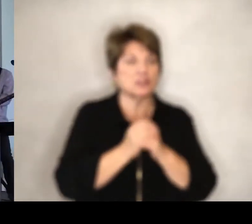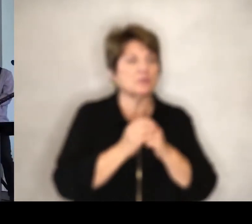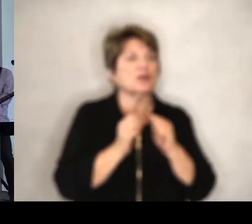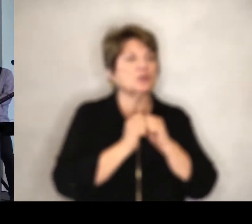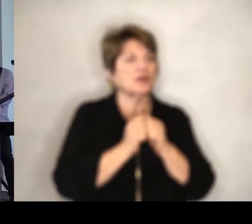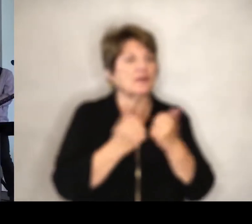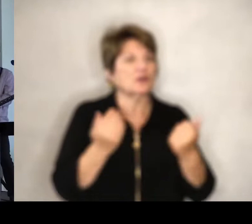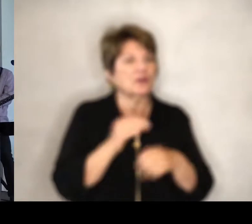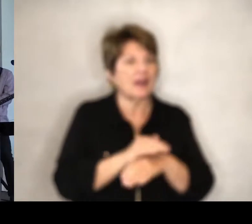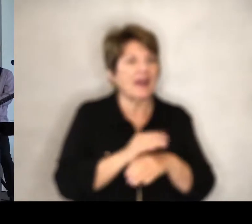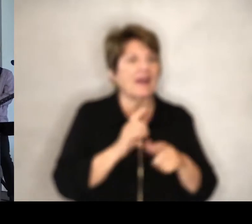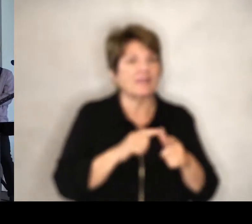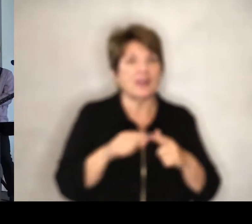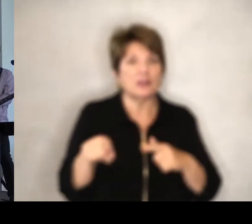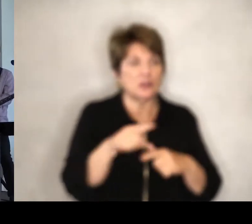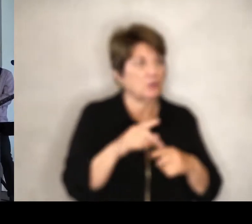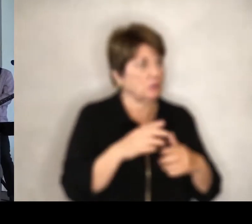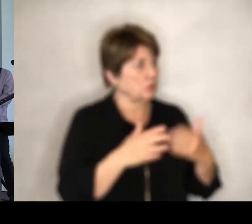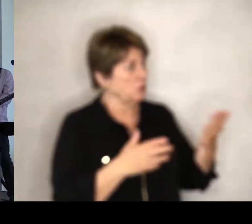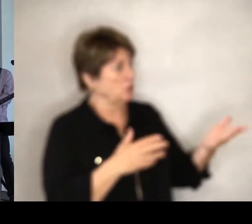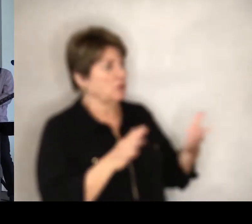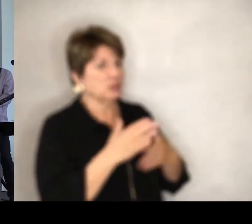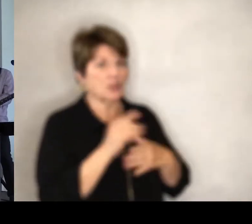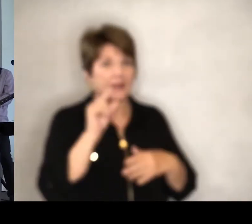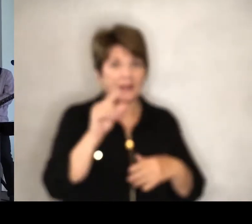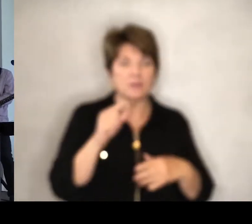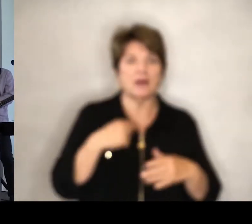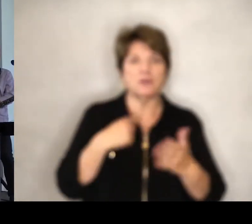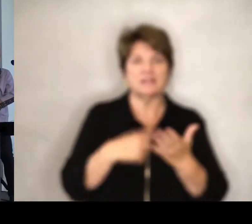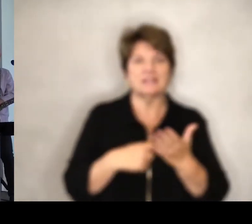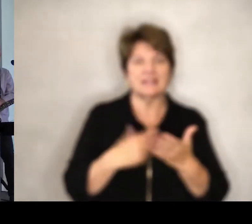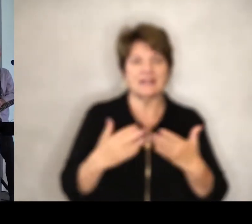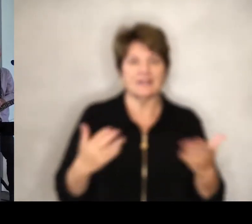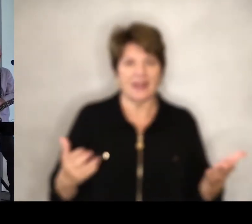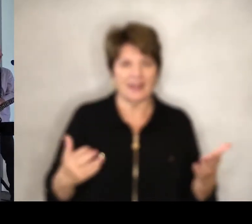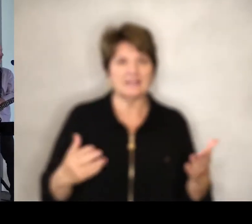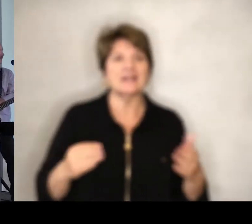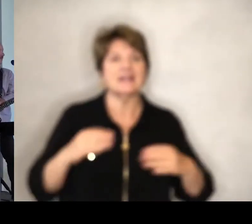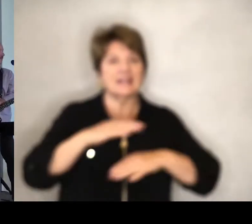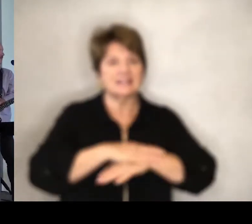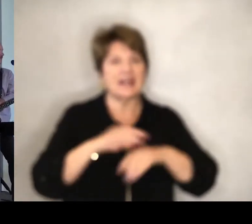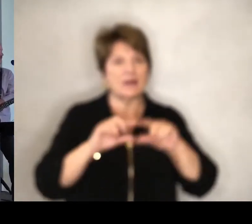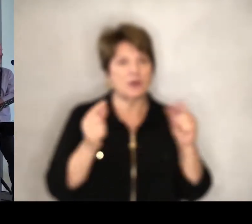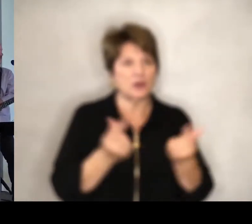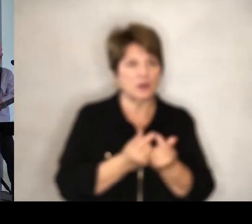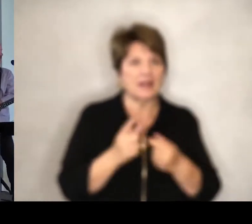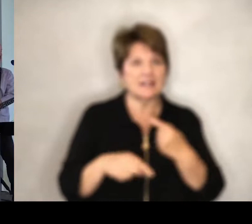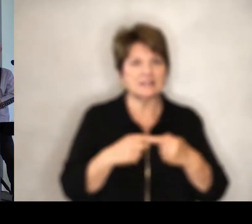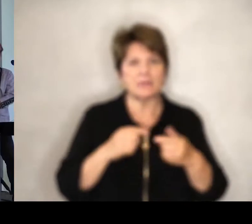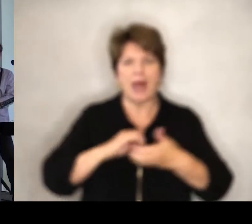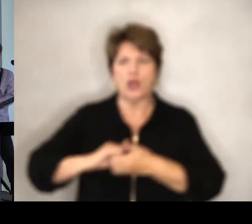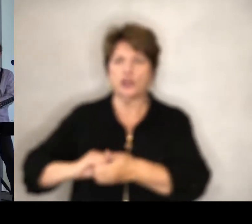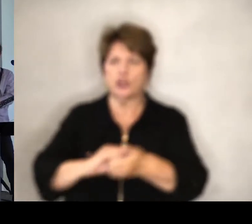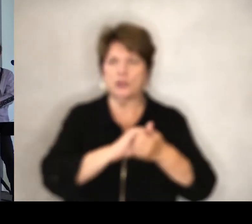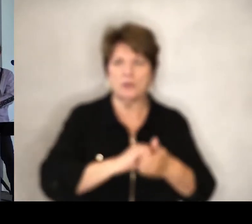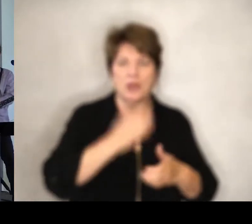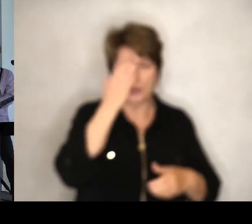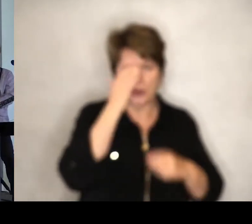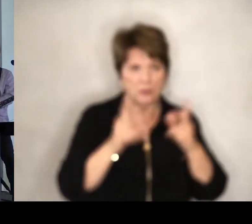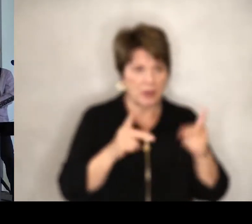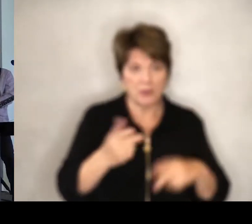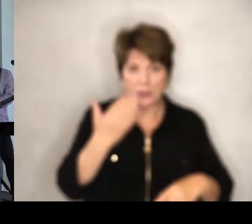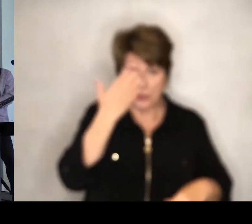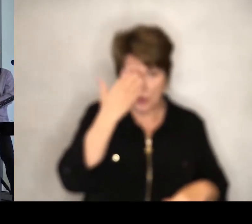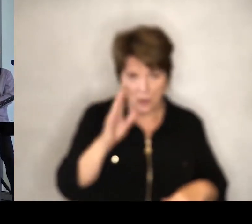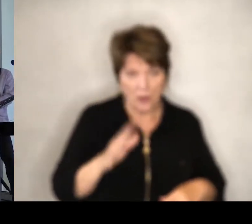tonight. And then you're going to be sharing a little bit, and we'll be discussing some things in table groups. Yep. It's all about community. It's getting to know people that maybe you